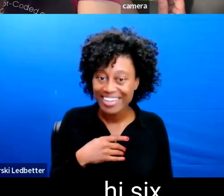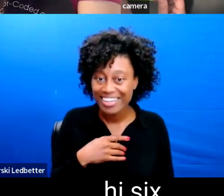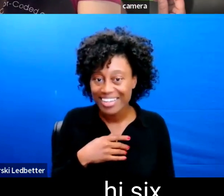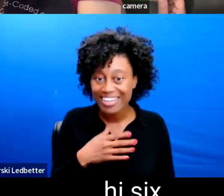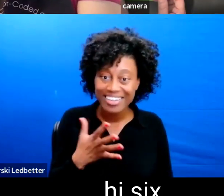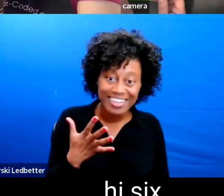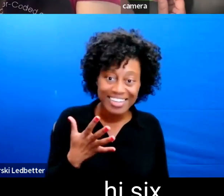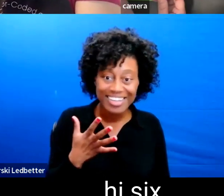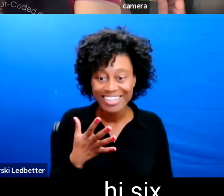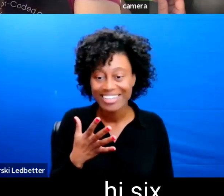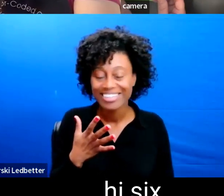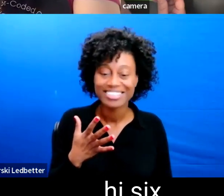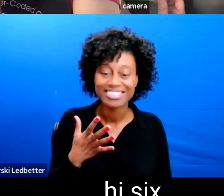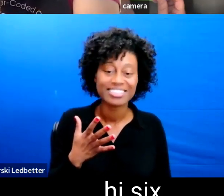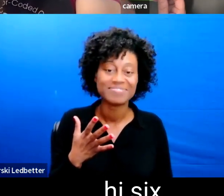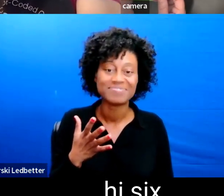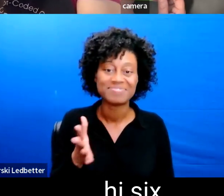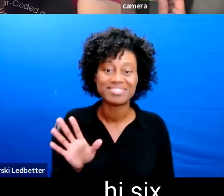5,